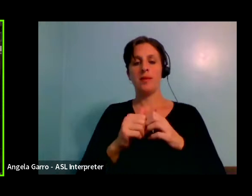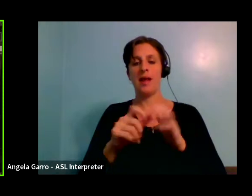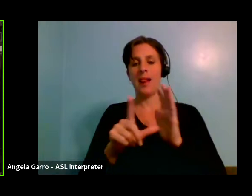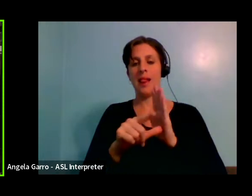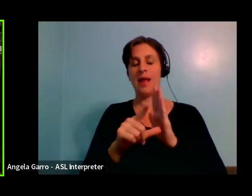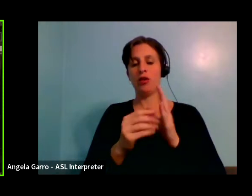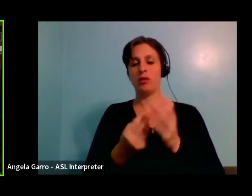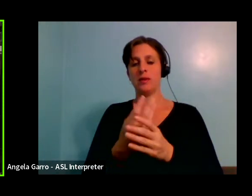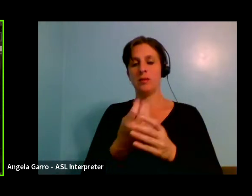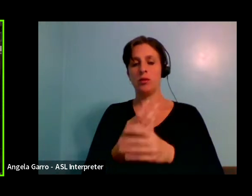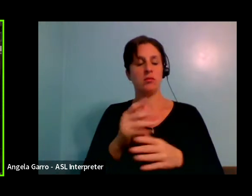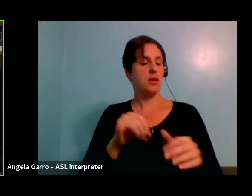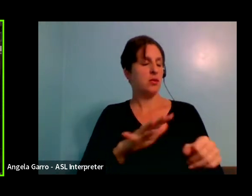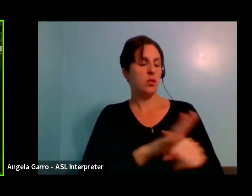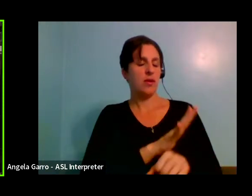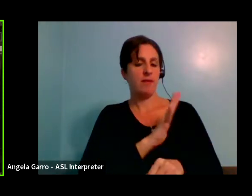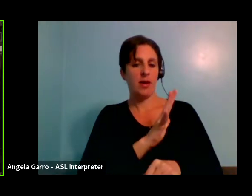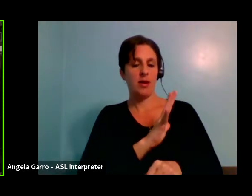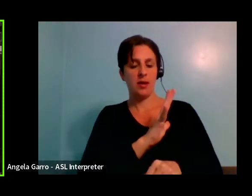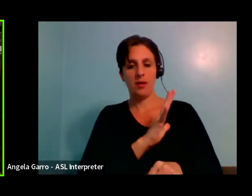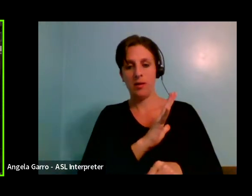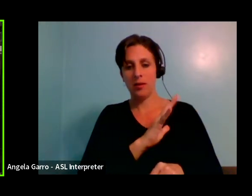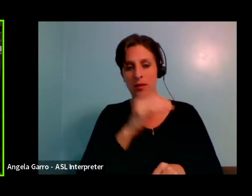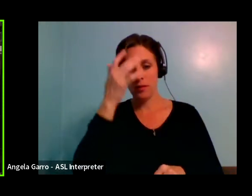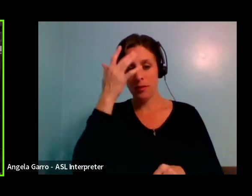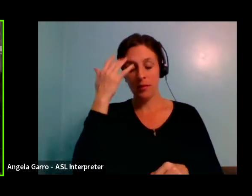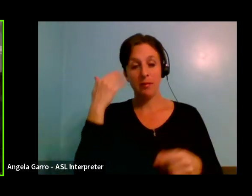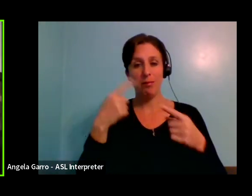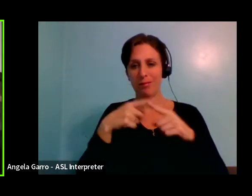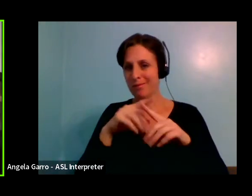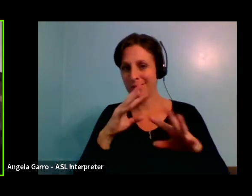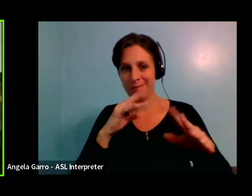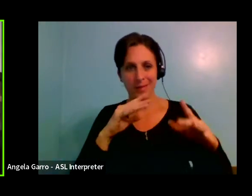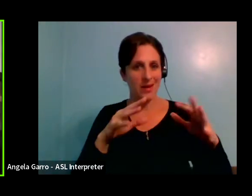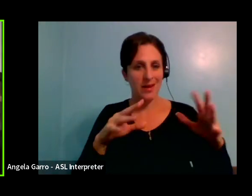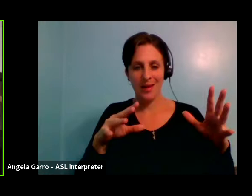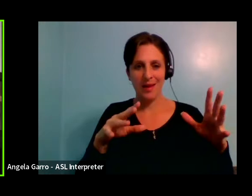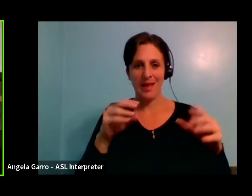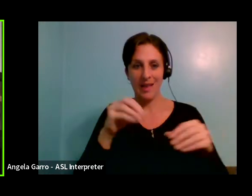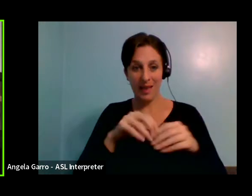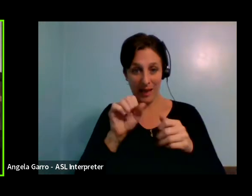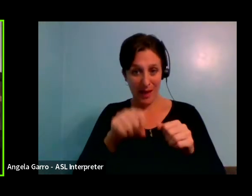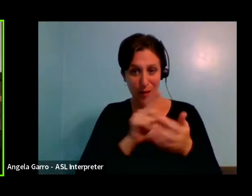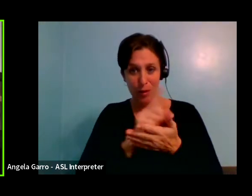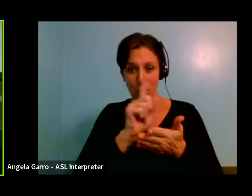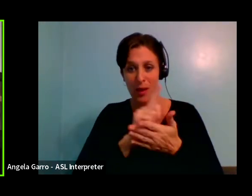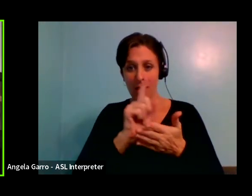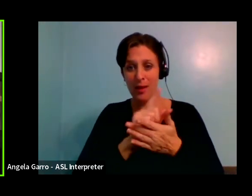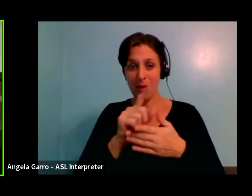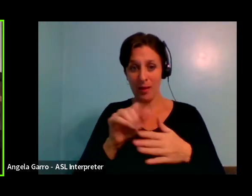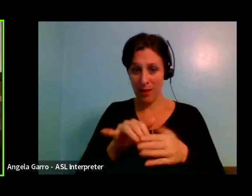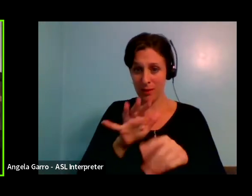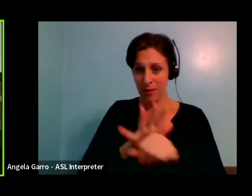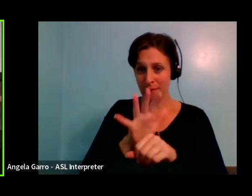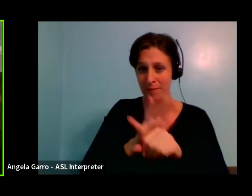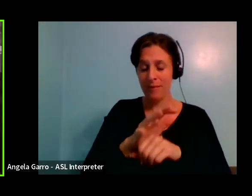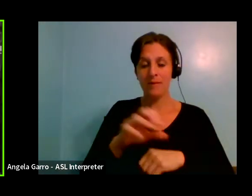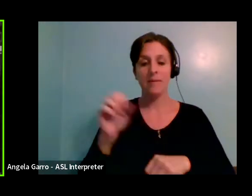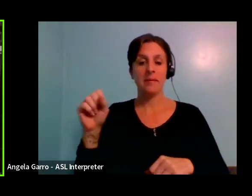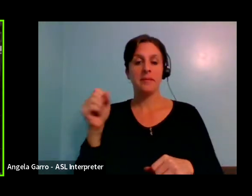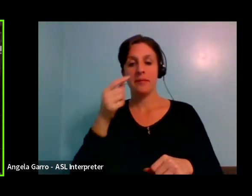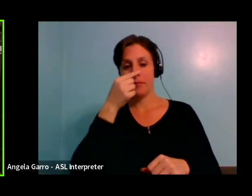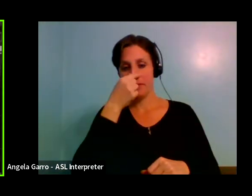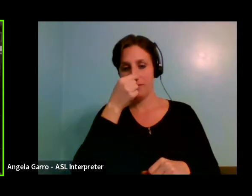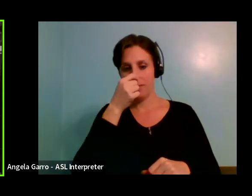spring. We're still Which is going through totally the fine. process right now with It's- the county office. Or can it be in a weekly? Is that enough? Okay. Say